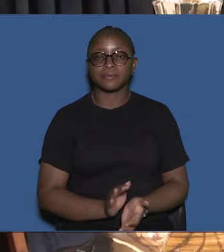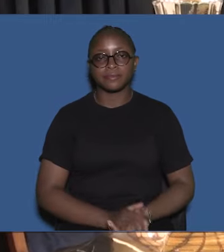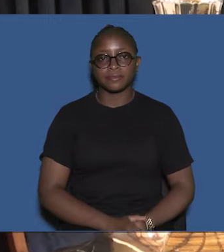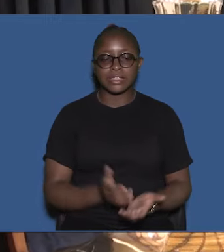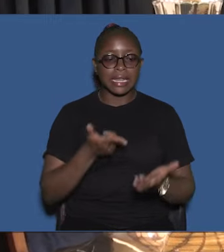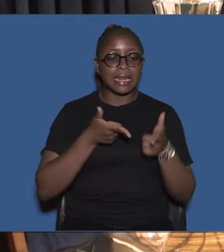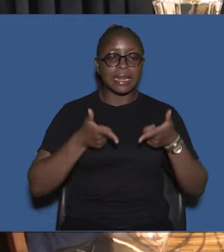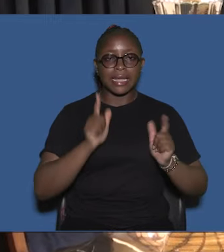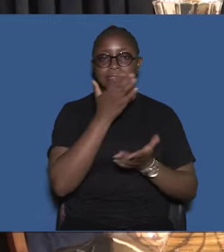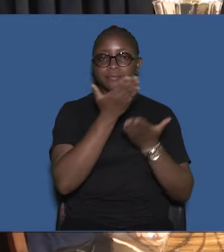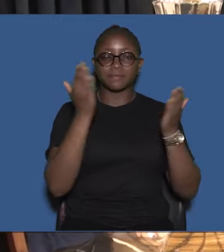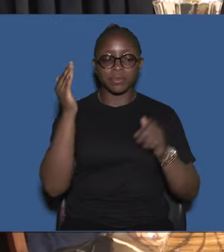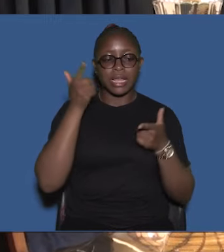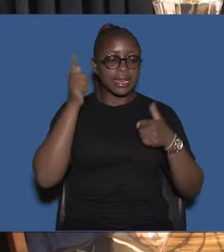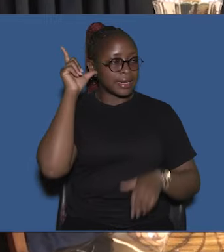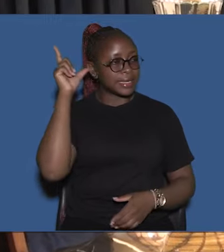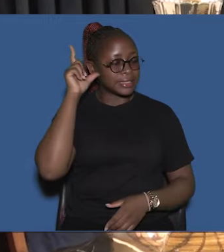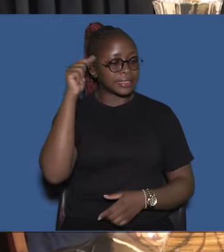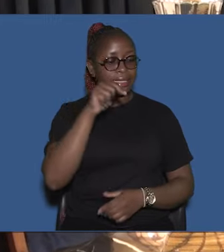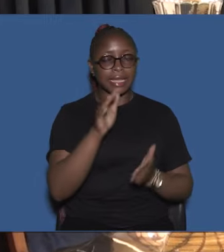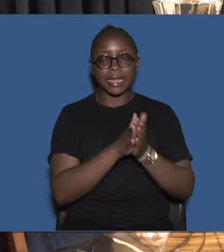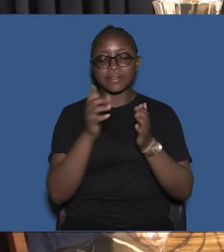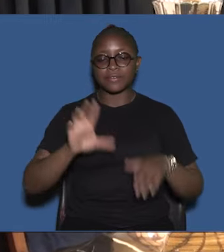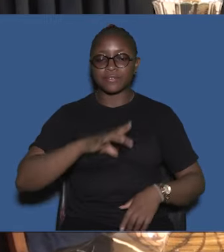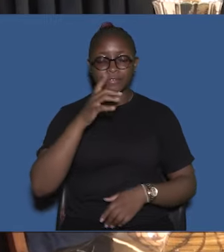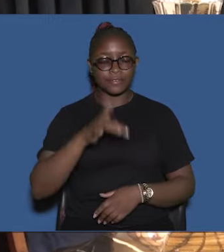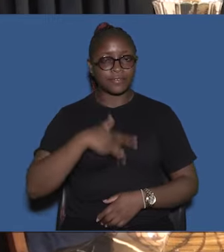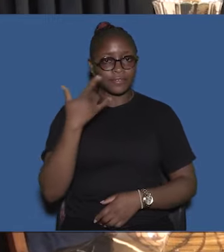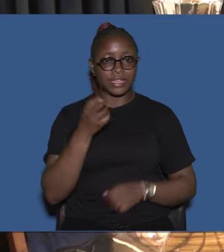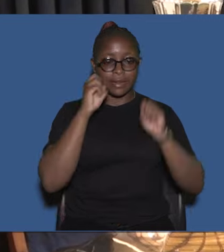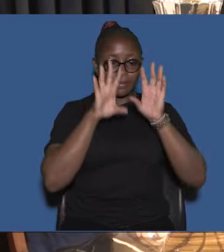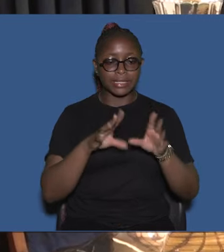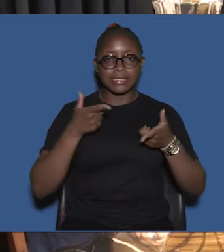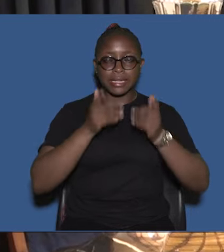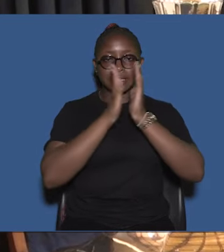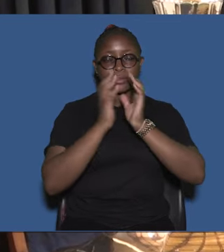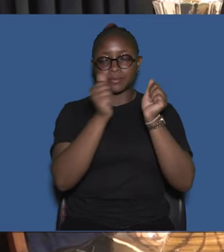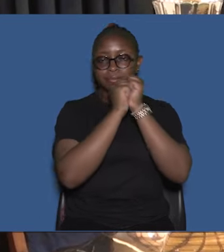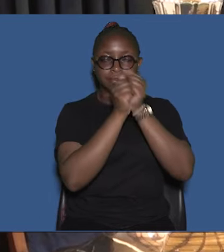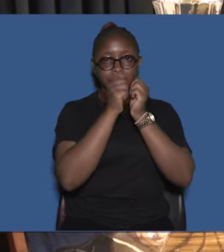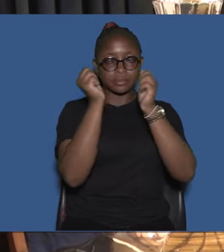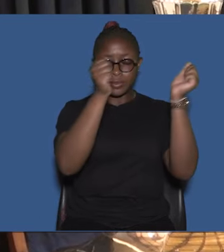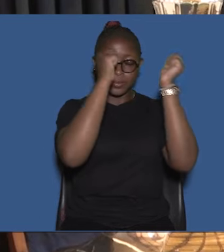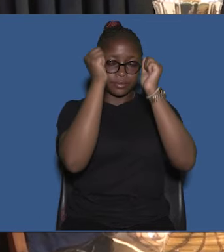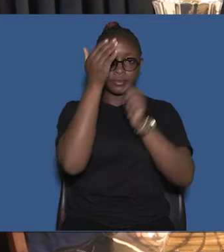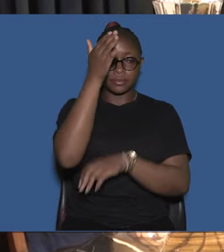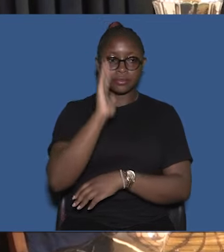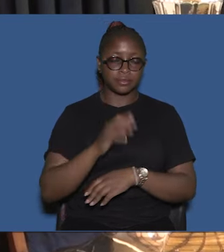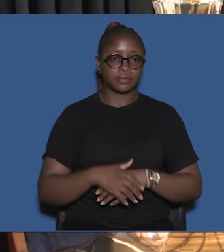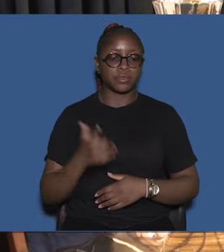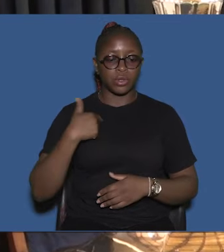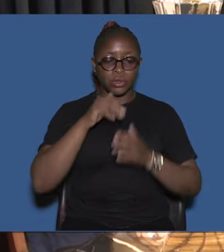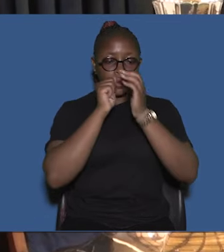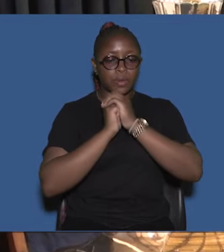listen to this and be blessed. Let's pray together. Almighty God, we worship